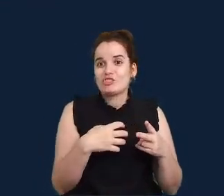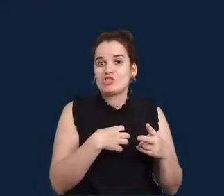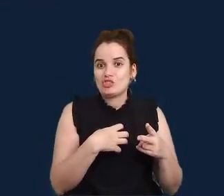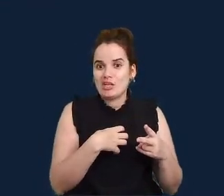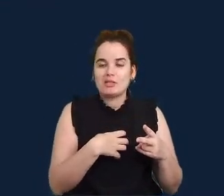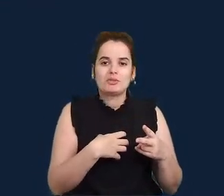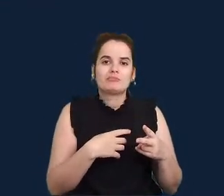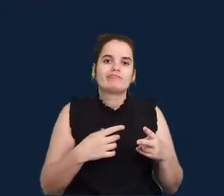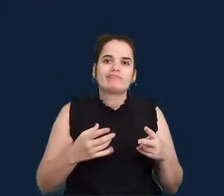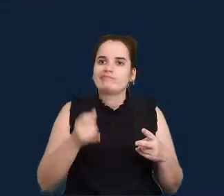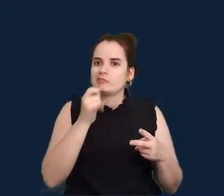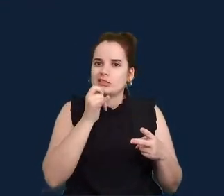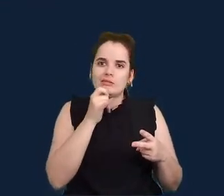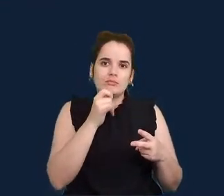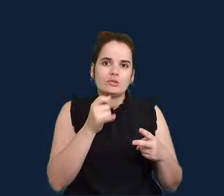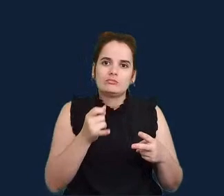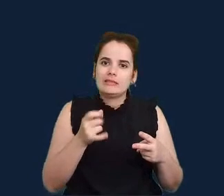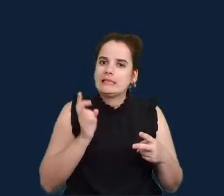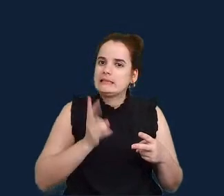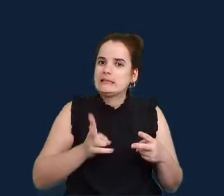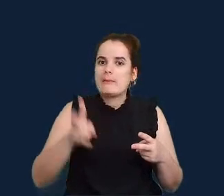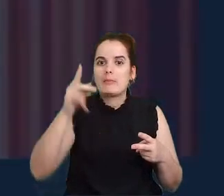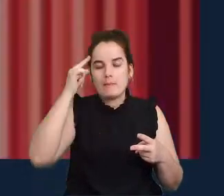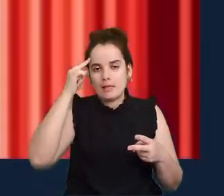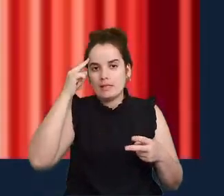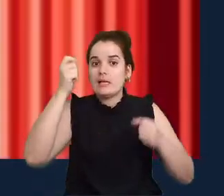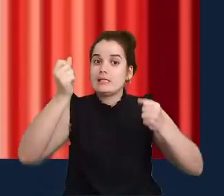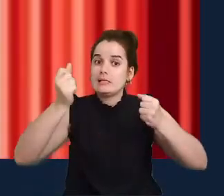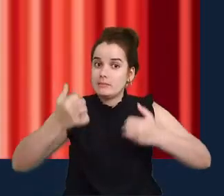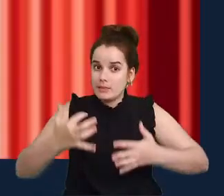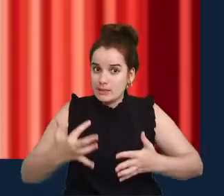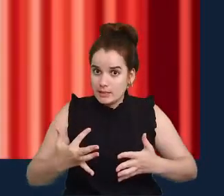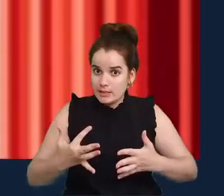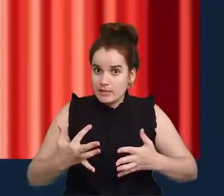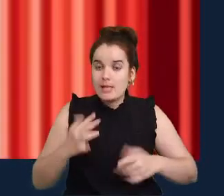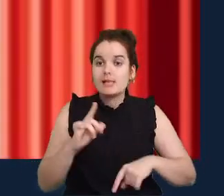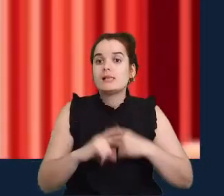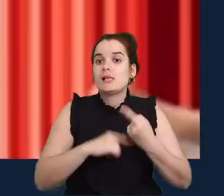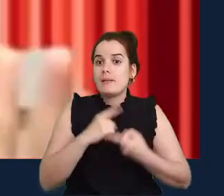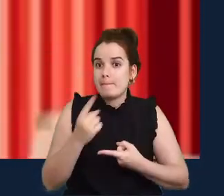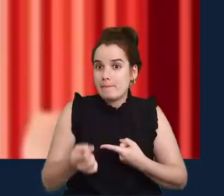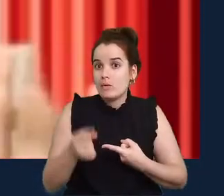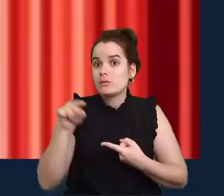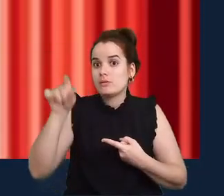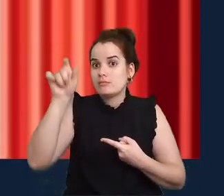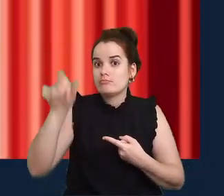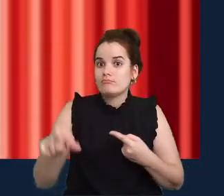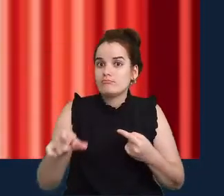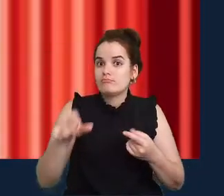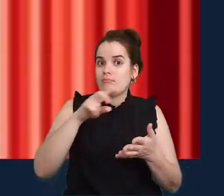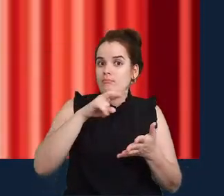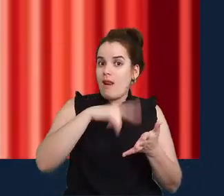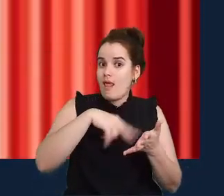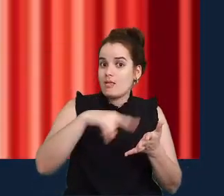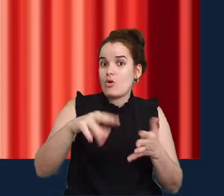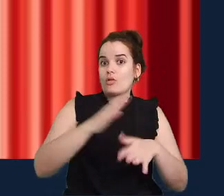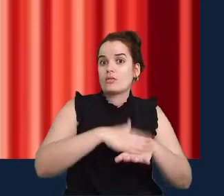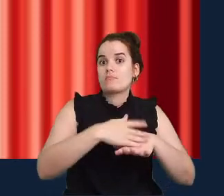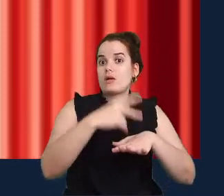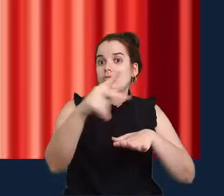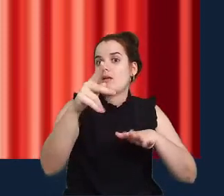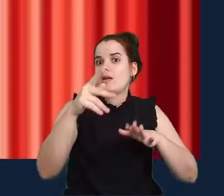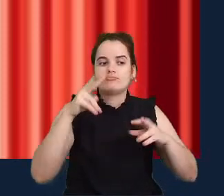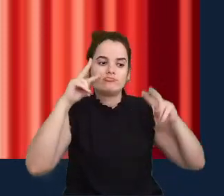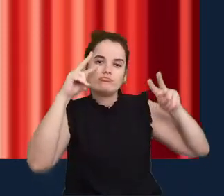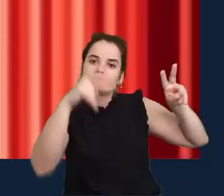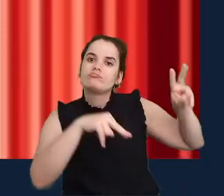explain first and then you let the reader explore. So explanation, then